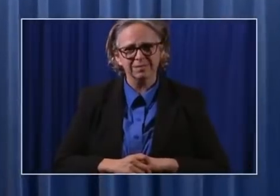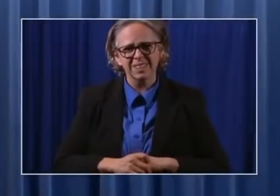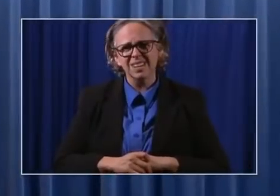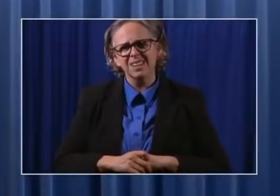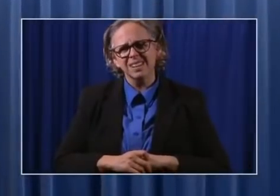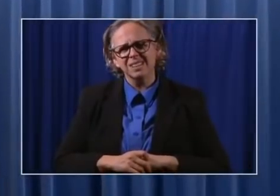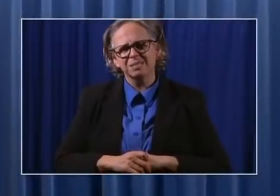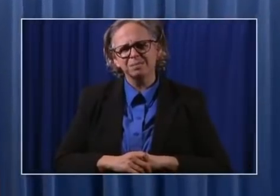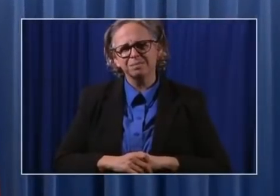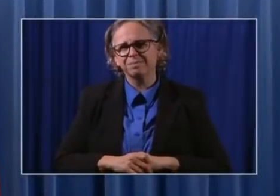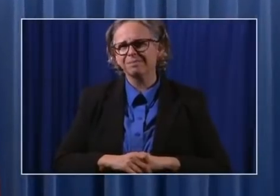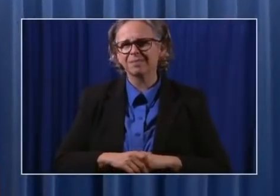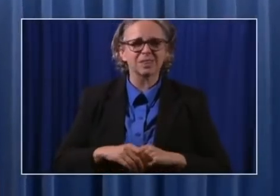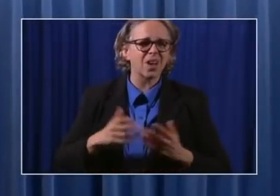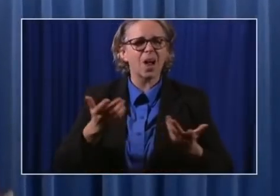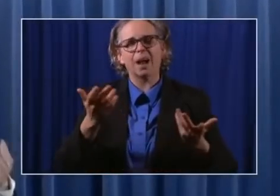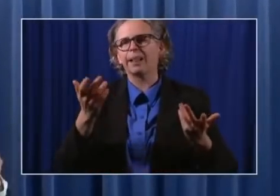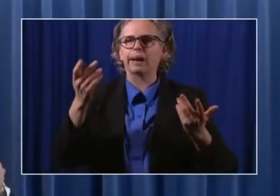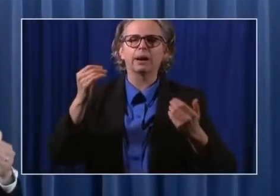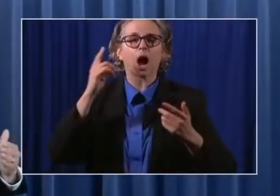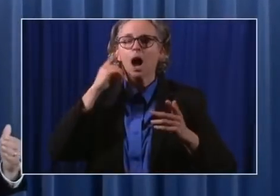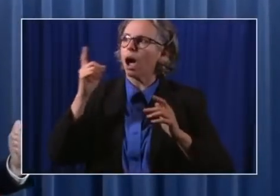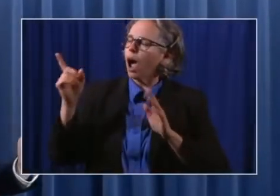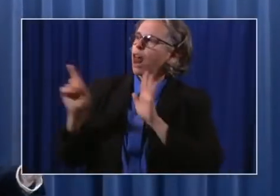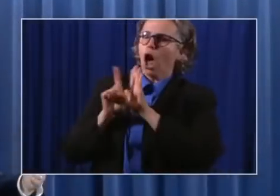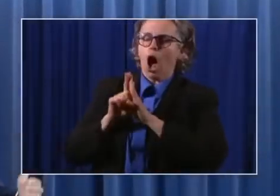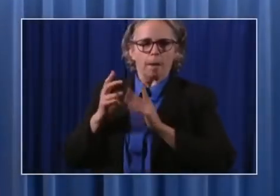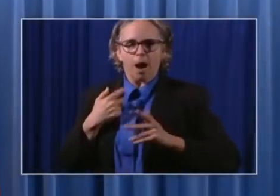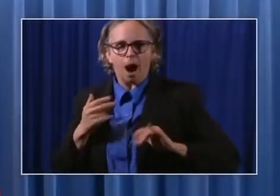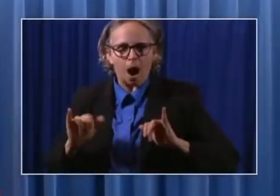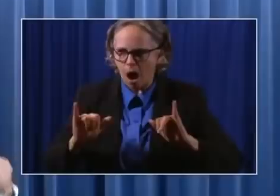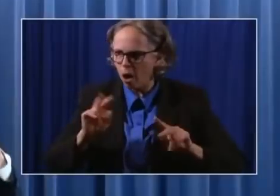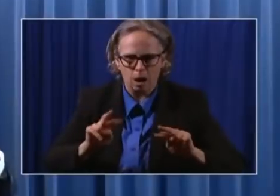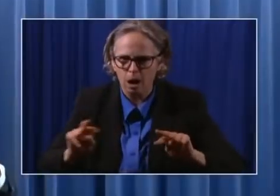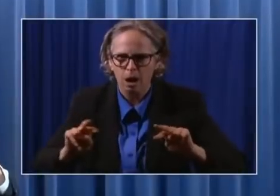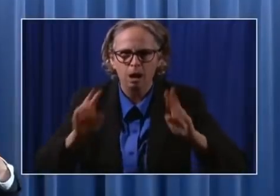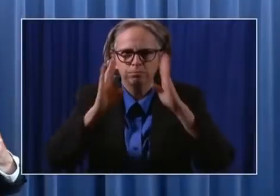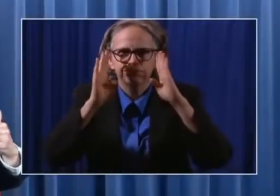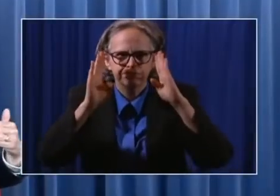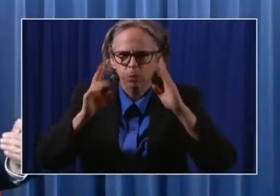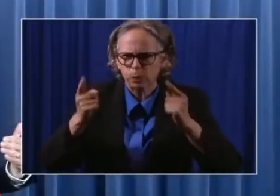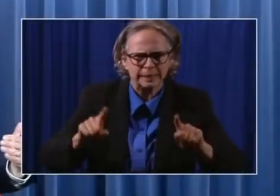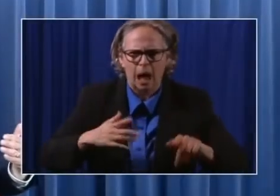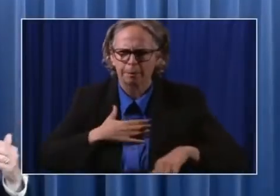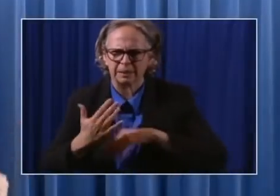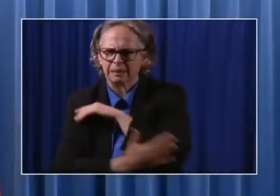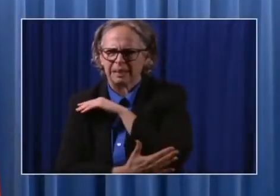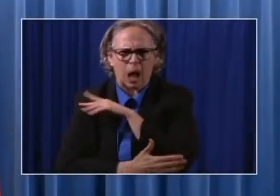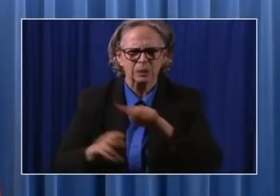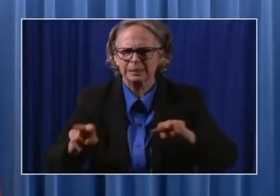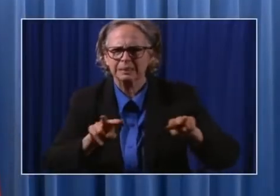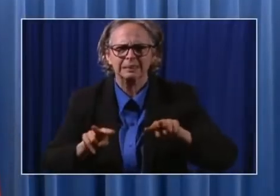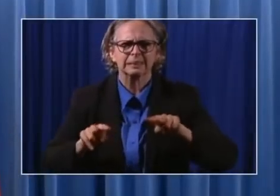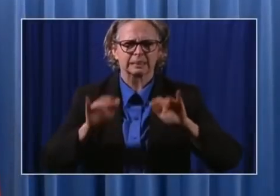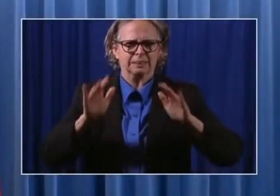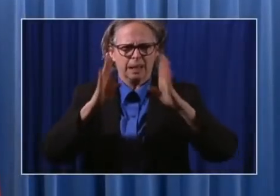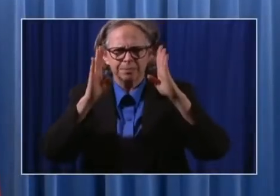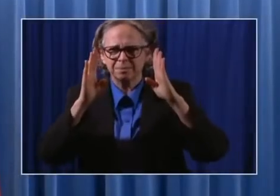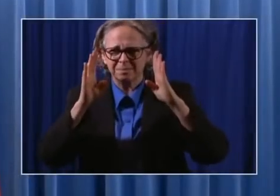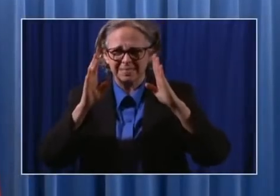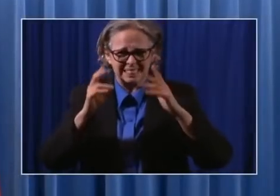alarm that's going off that says, hey, this is where your county is. The trend lines are not going in the right